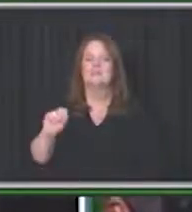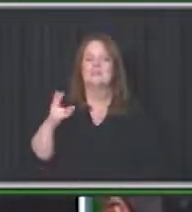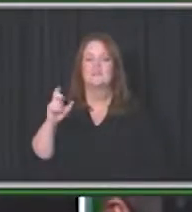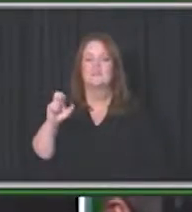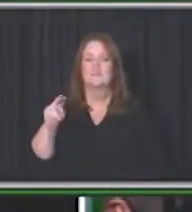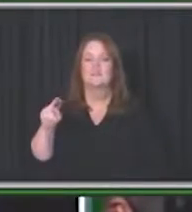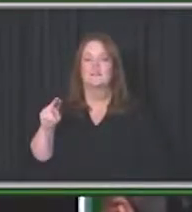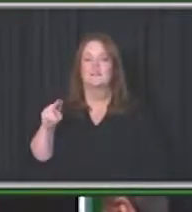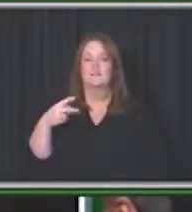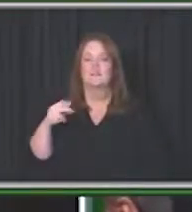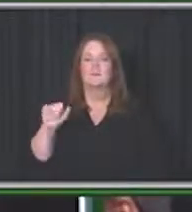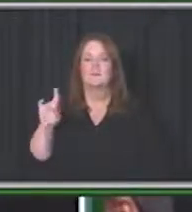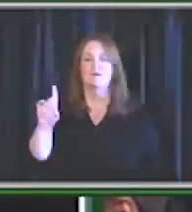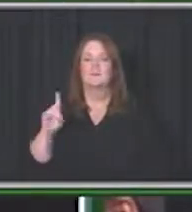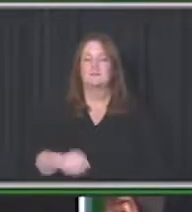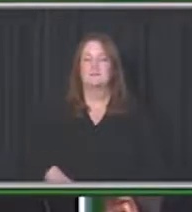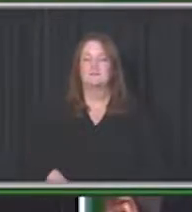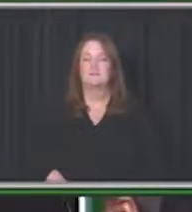Shireen Haddad.